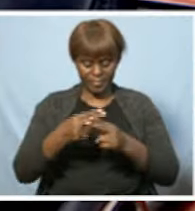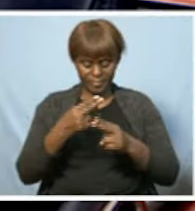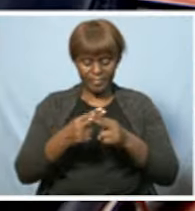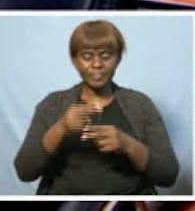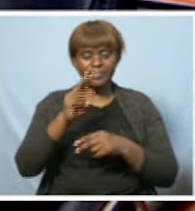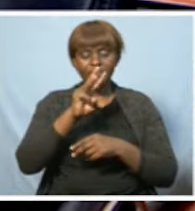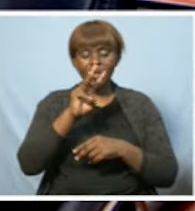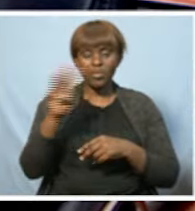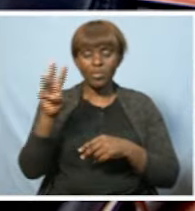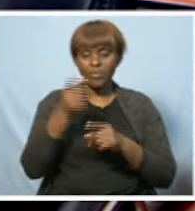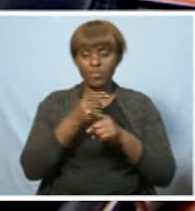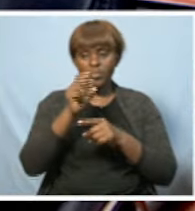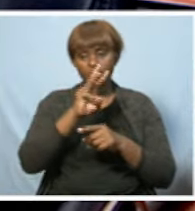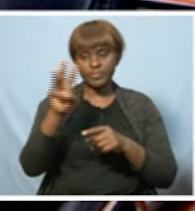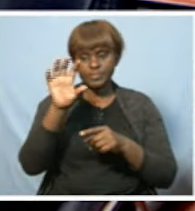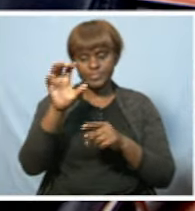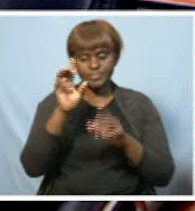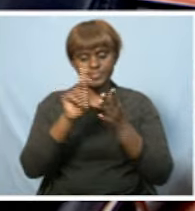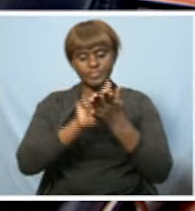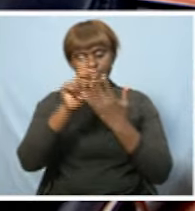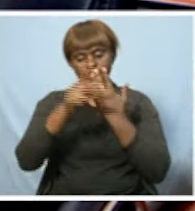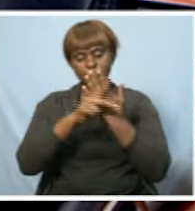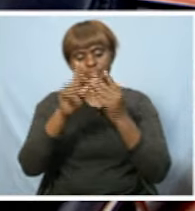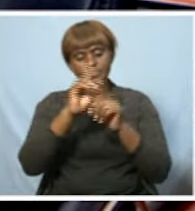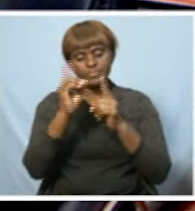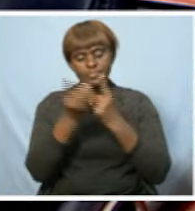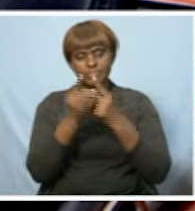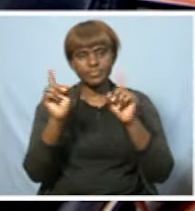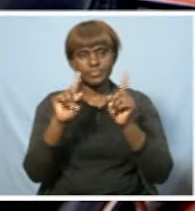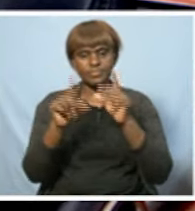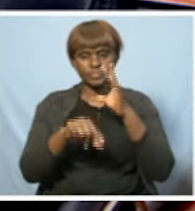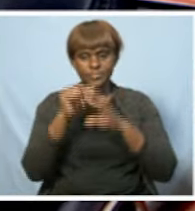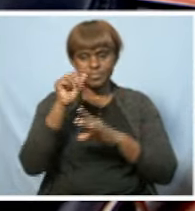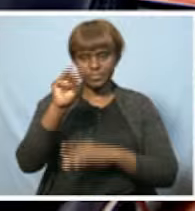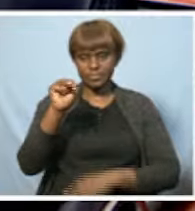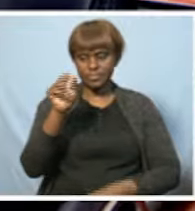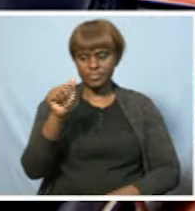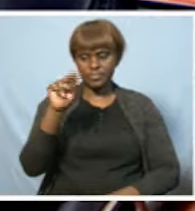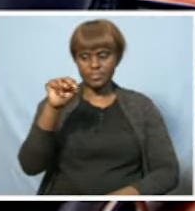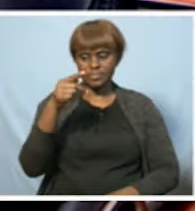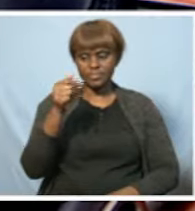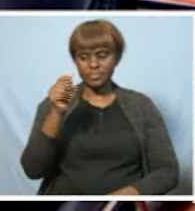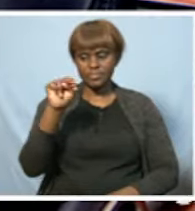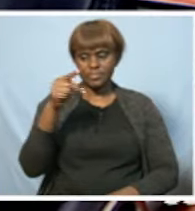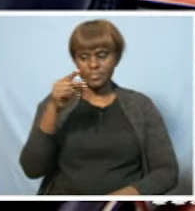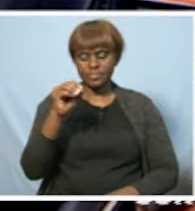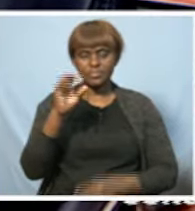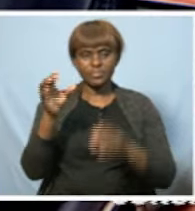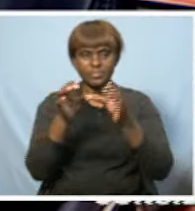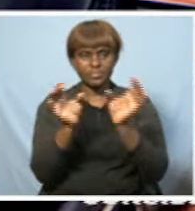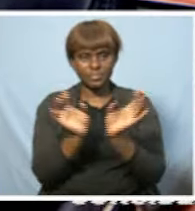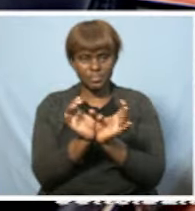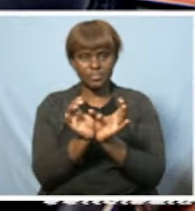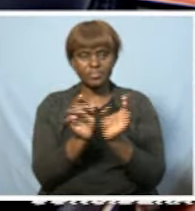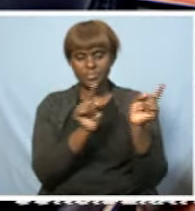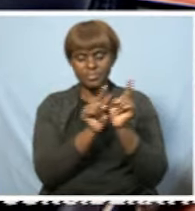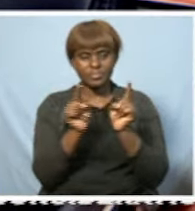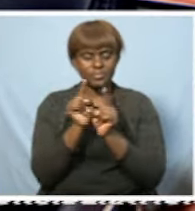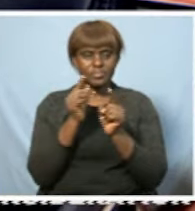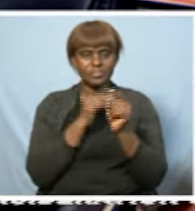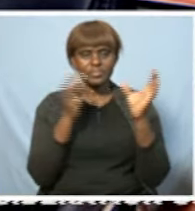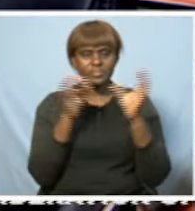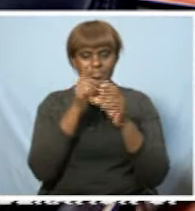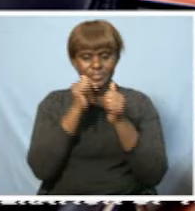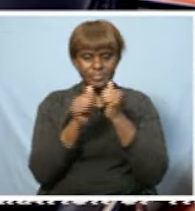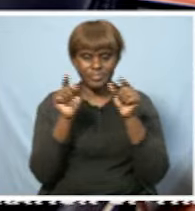Province, Kaoma District. That's where you find Mangango constituents. I've said this also my council chair because